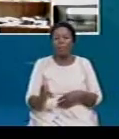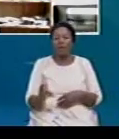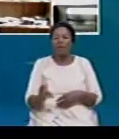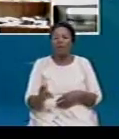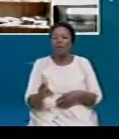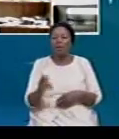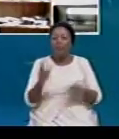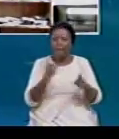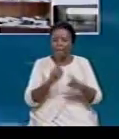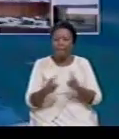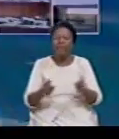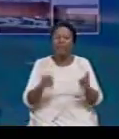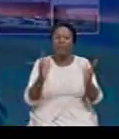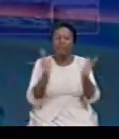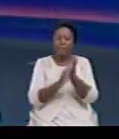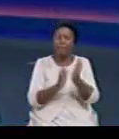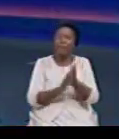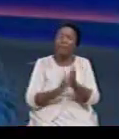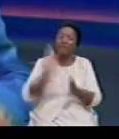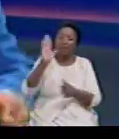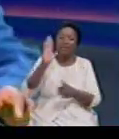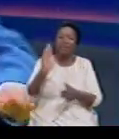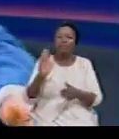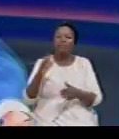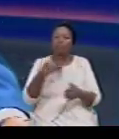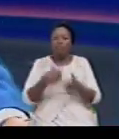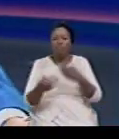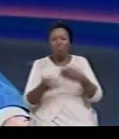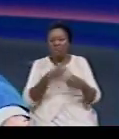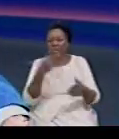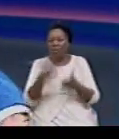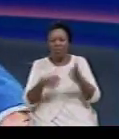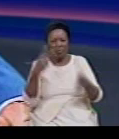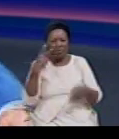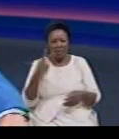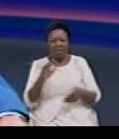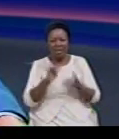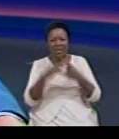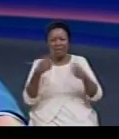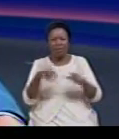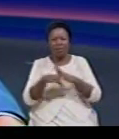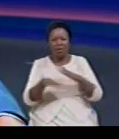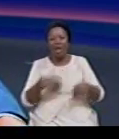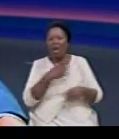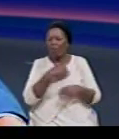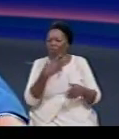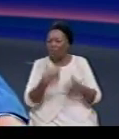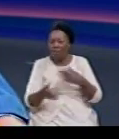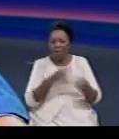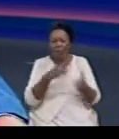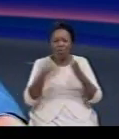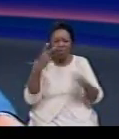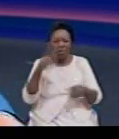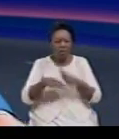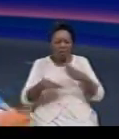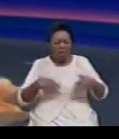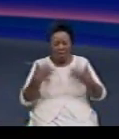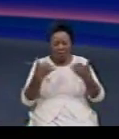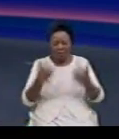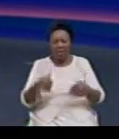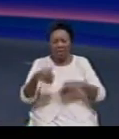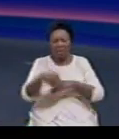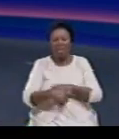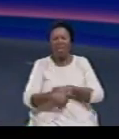him. We know that whatever he says is performed. And whatever he says to your life tonight, and whatever he decrees to your life